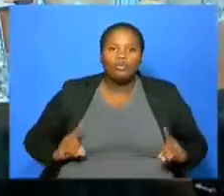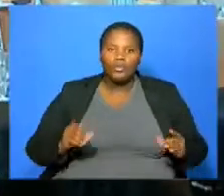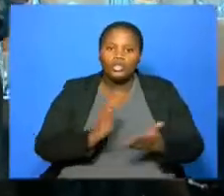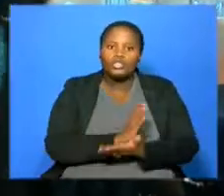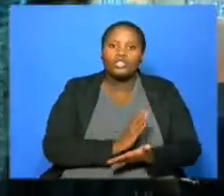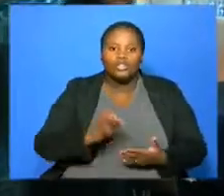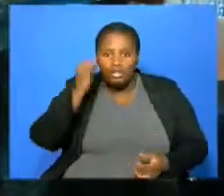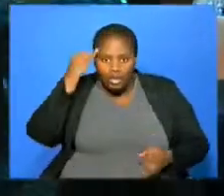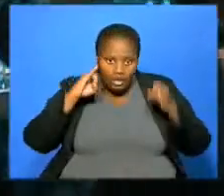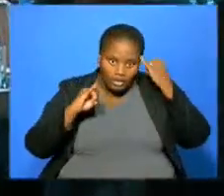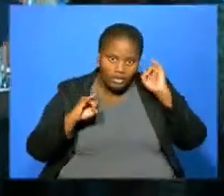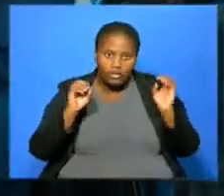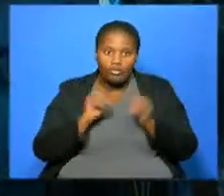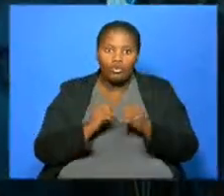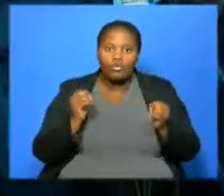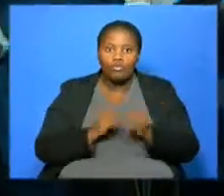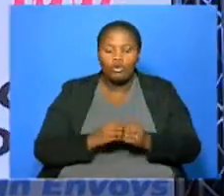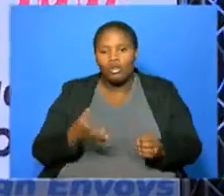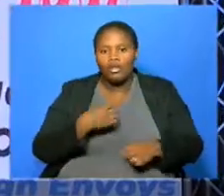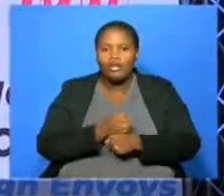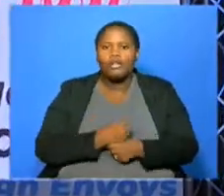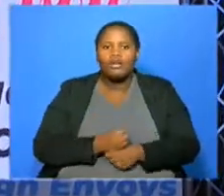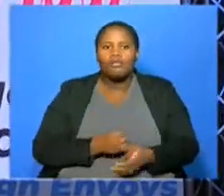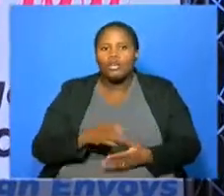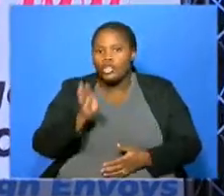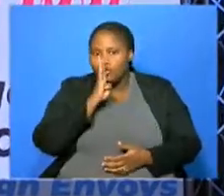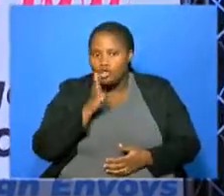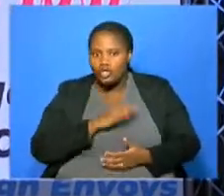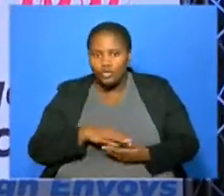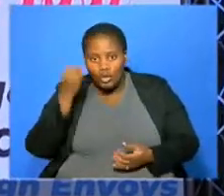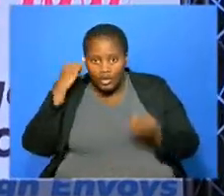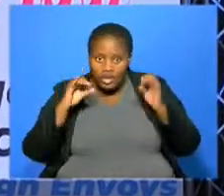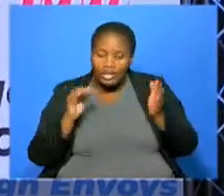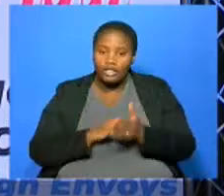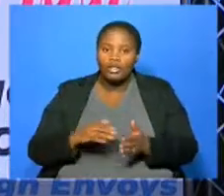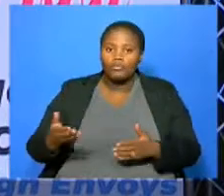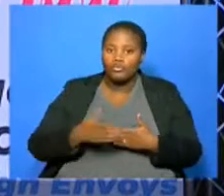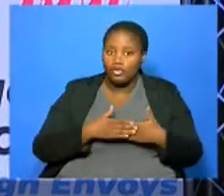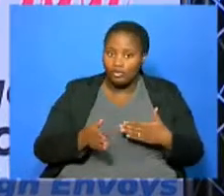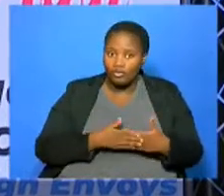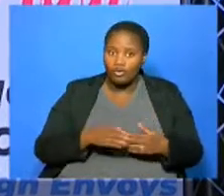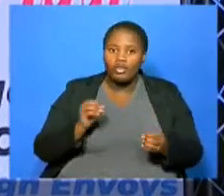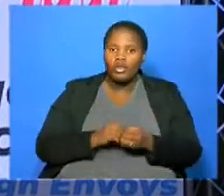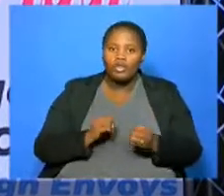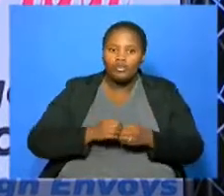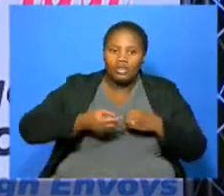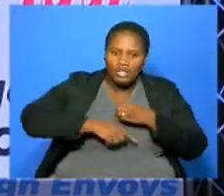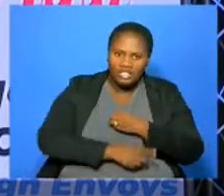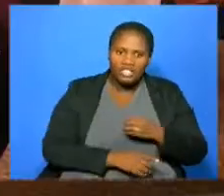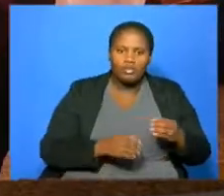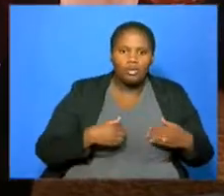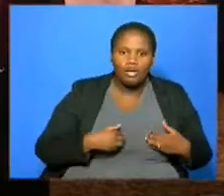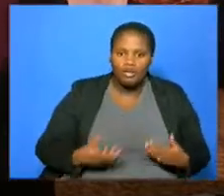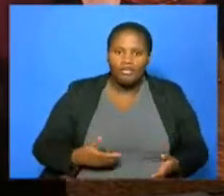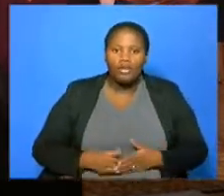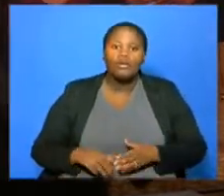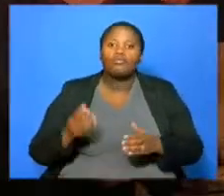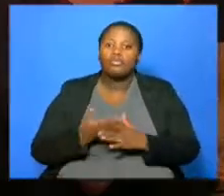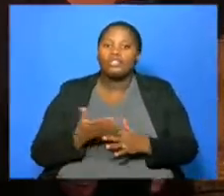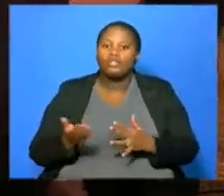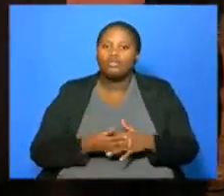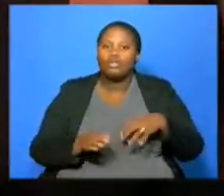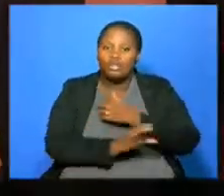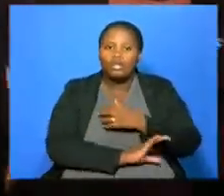exchange ideas essential for forging new cordial and productive relationships and further deepening existing ones between their